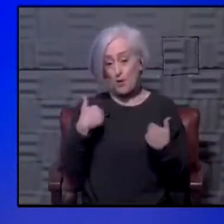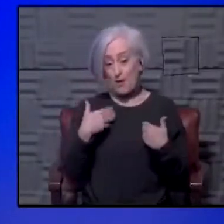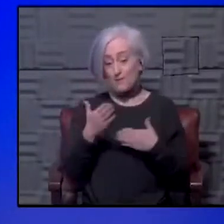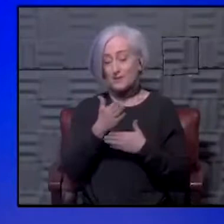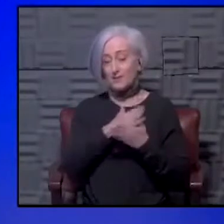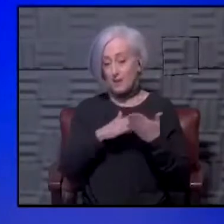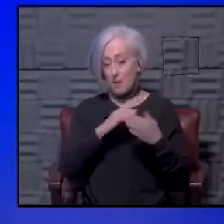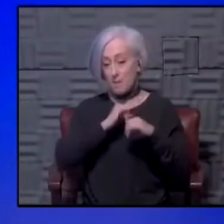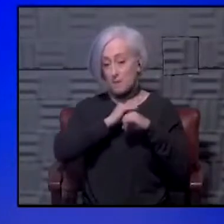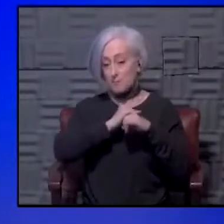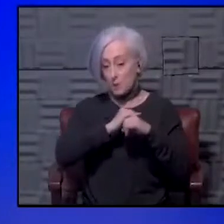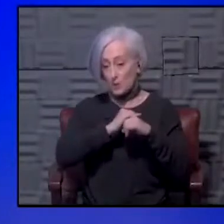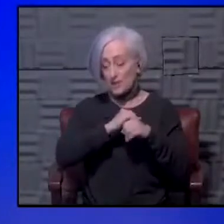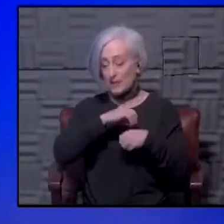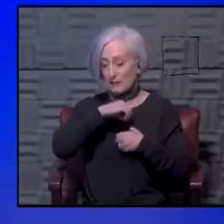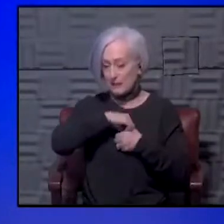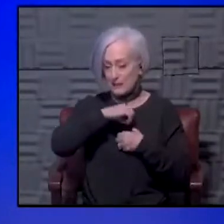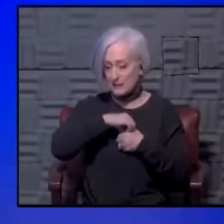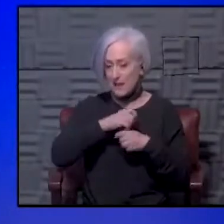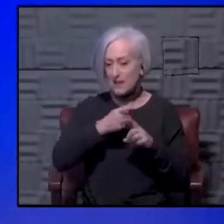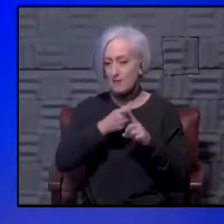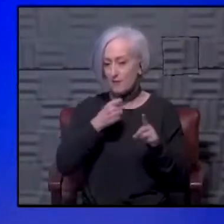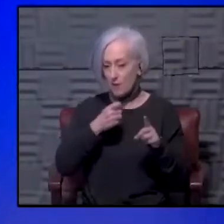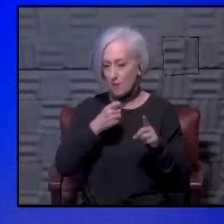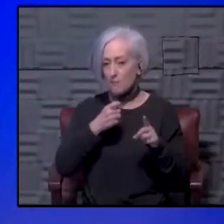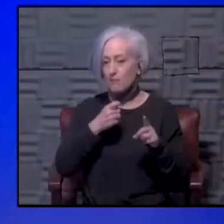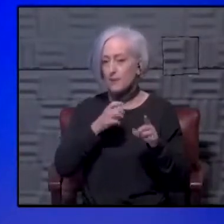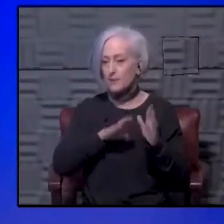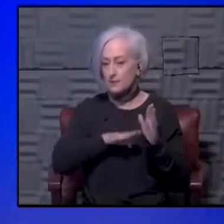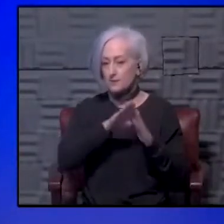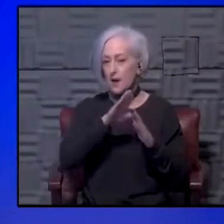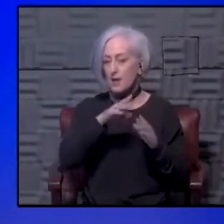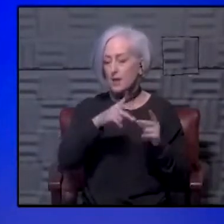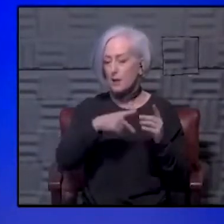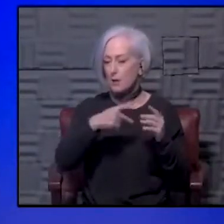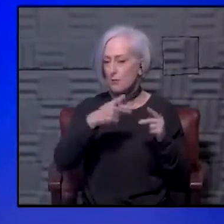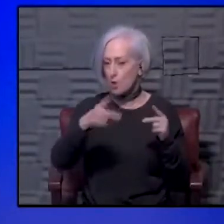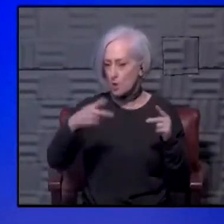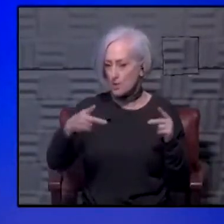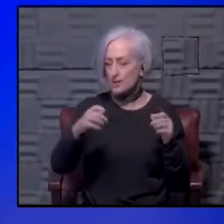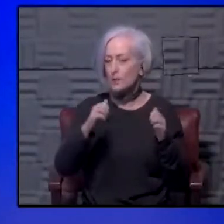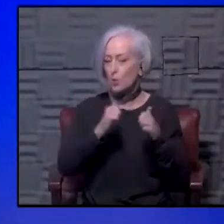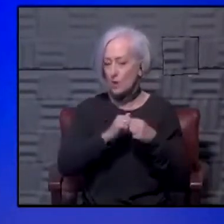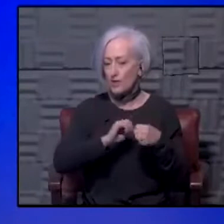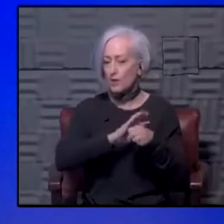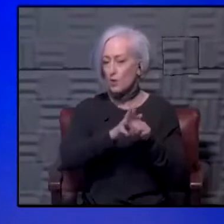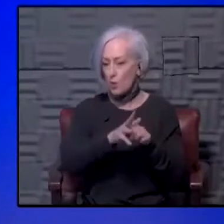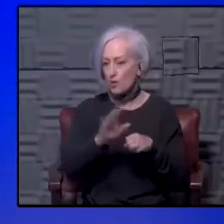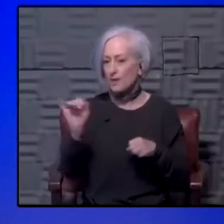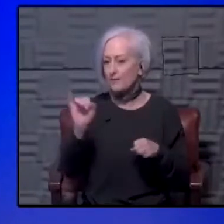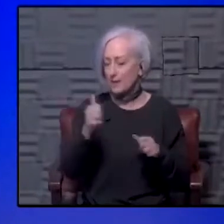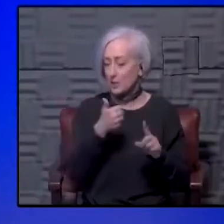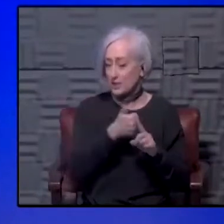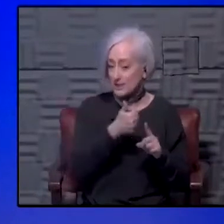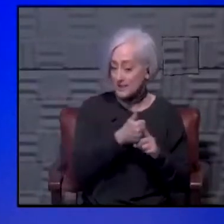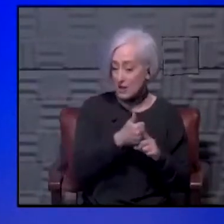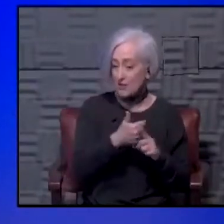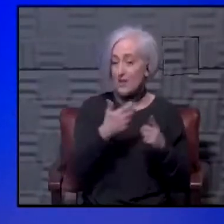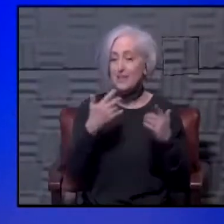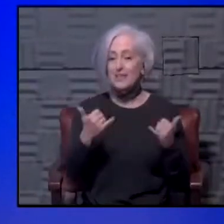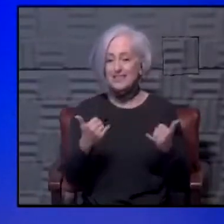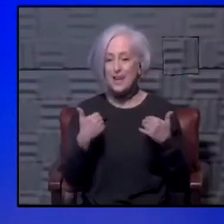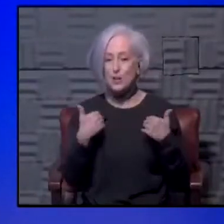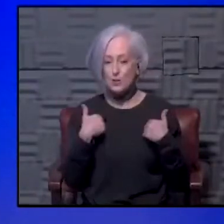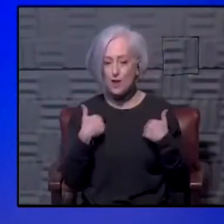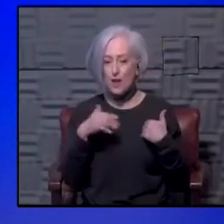gained from that spike protein that you saw with the coronavirus infection itself, and now you've had this somewhat